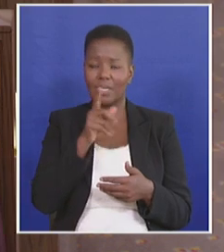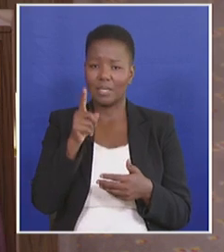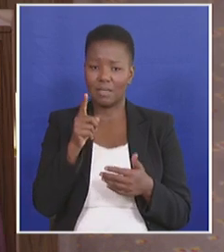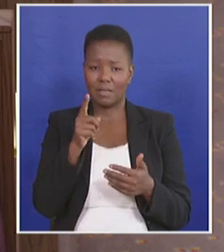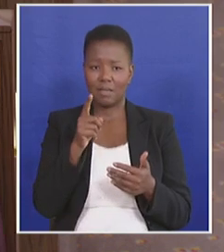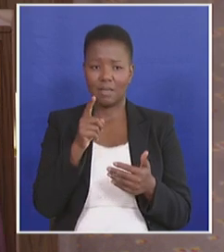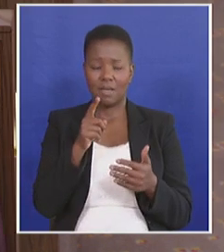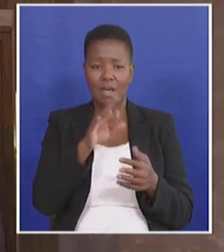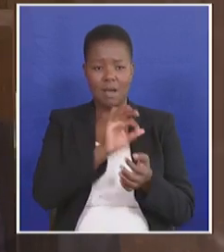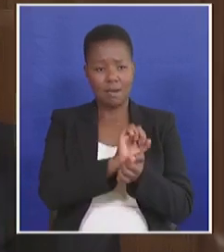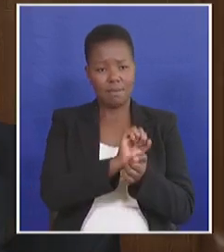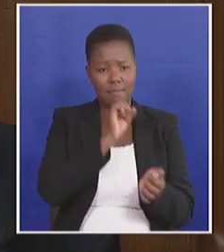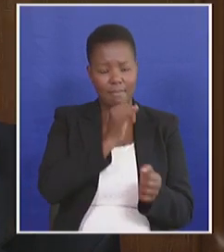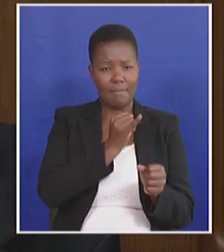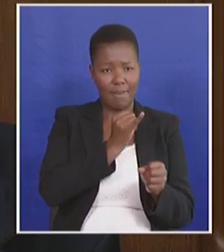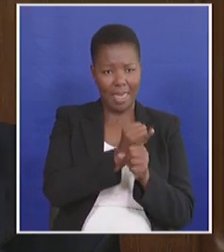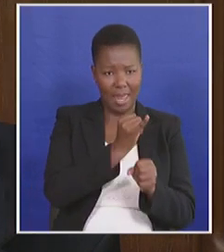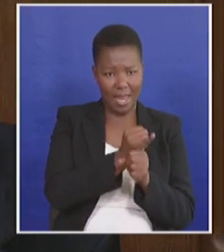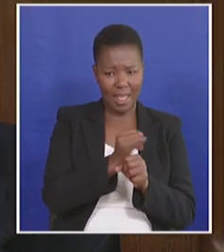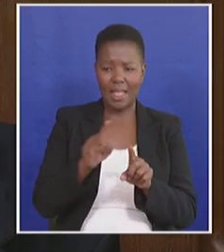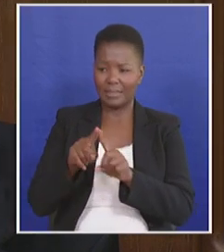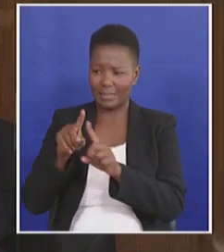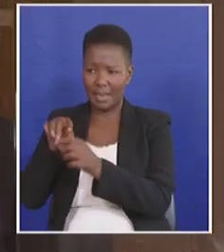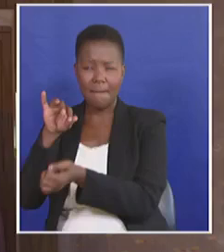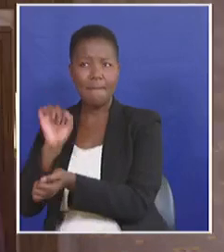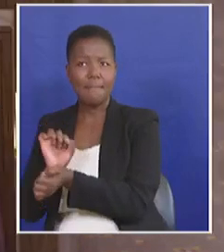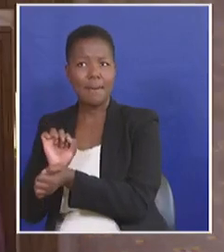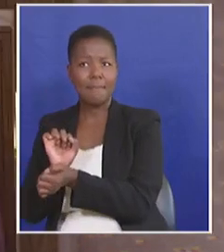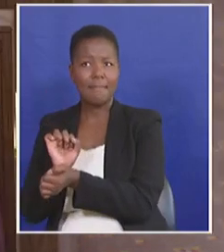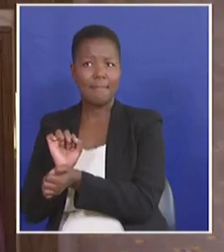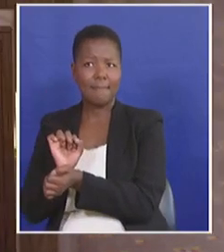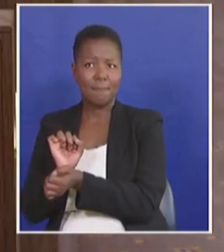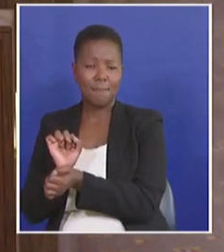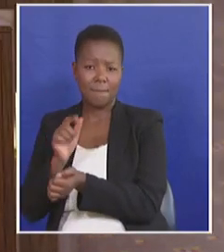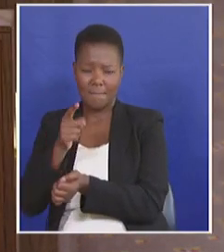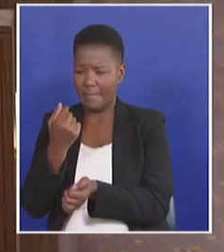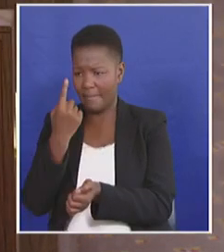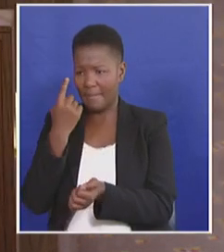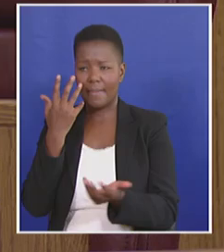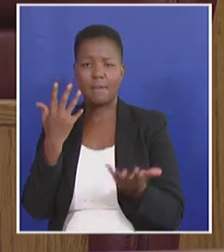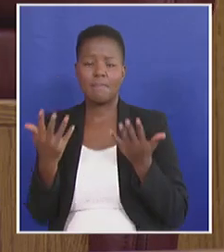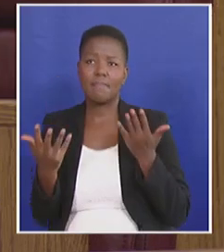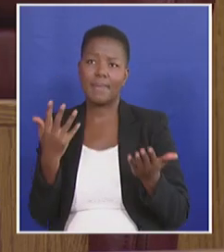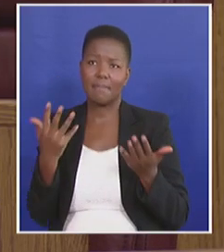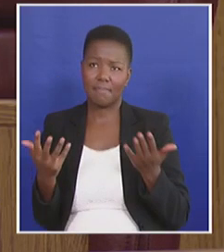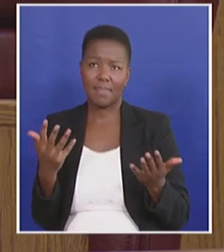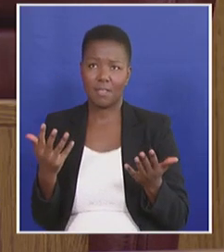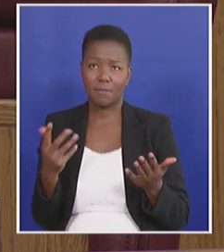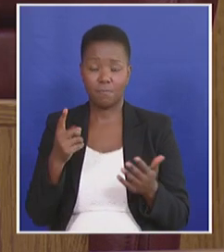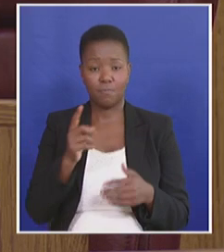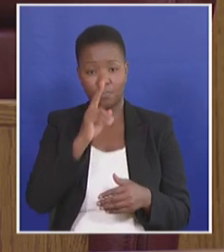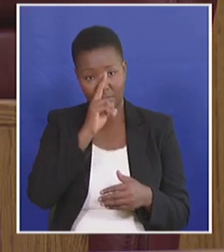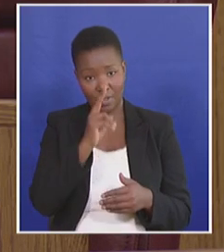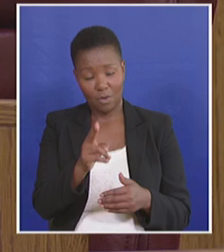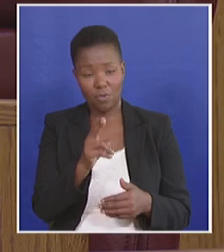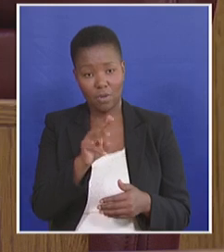and parole, but it definitely is a new question. Honorable Mukwena, you had your